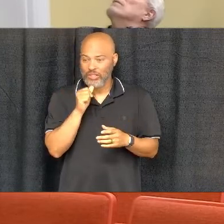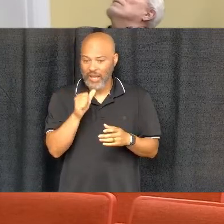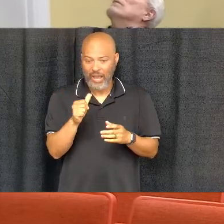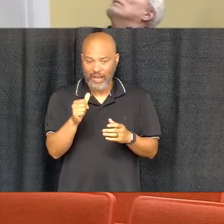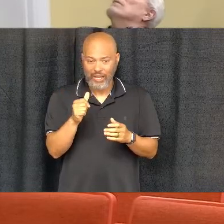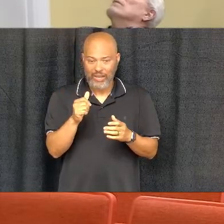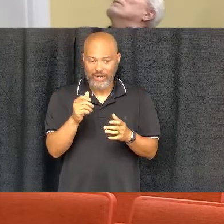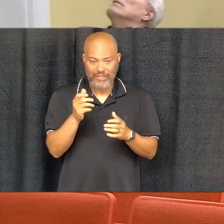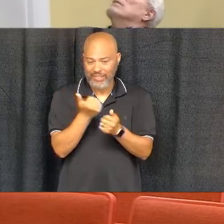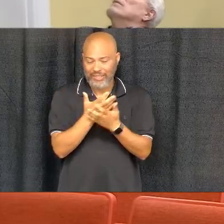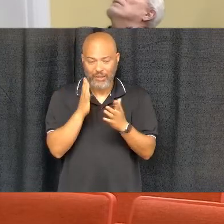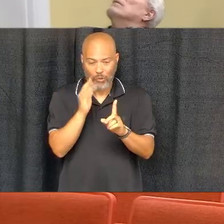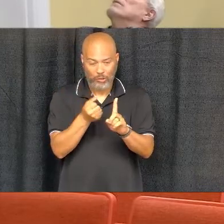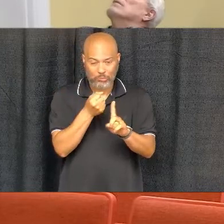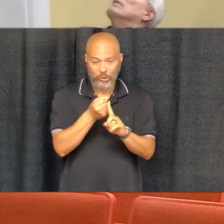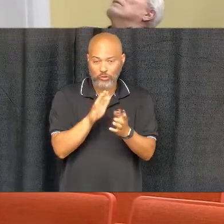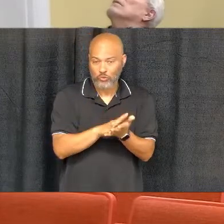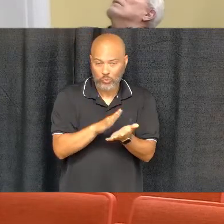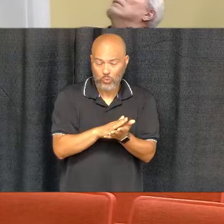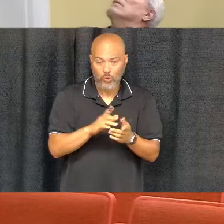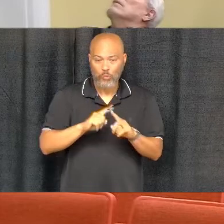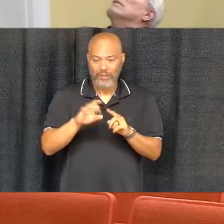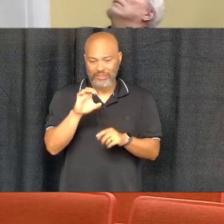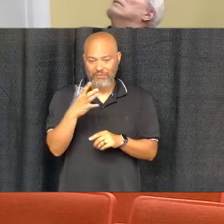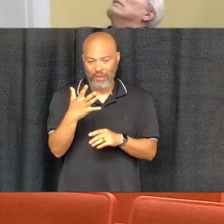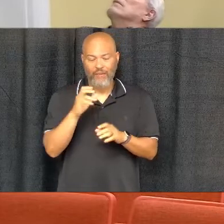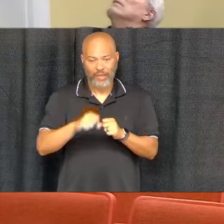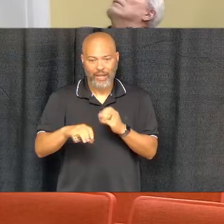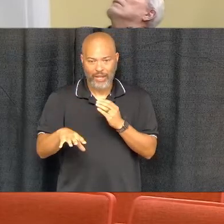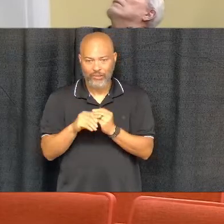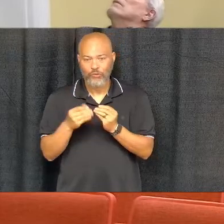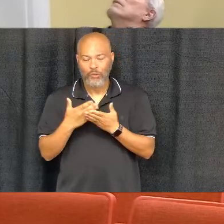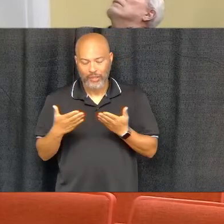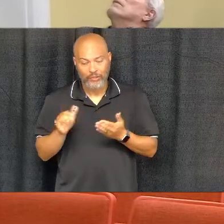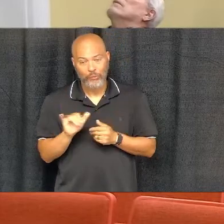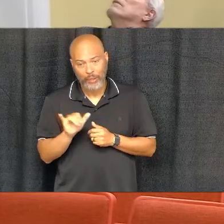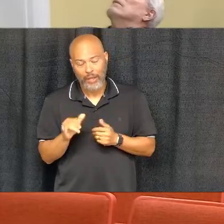school system, but, C5 can be additional things as well.